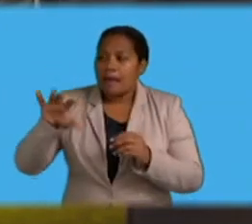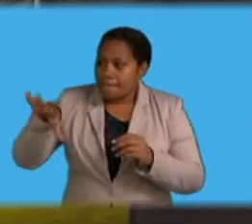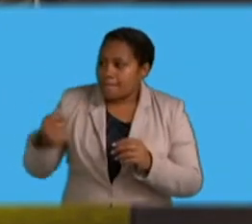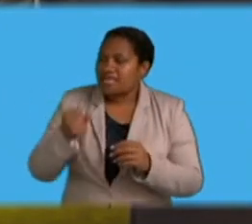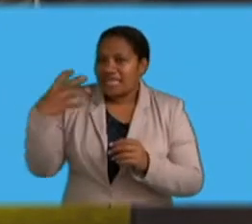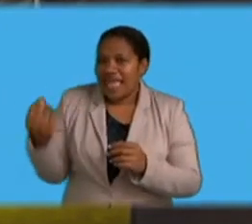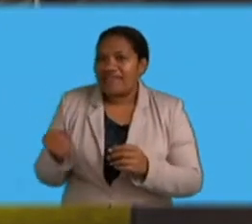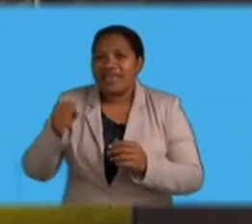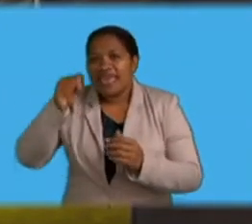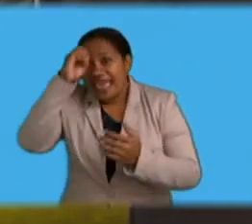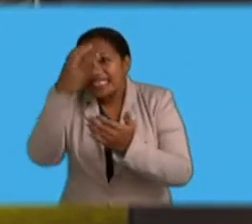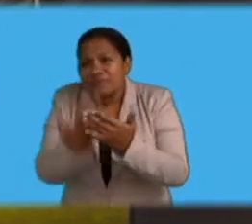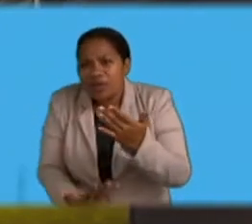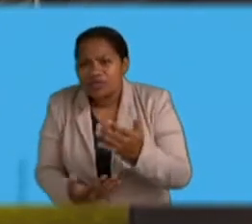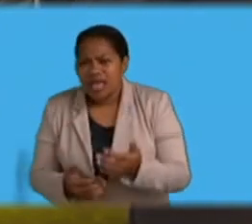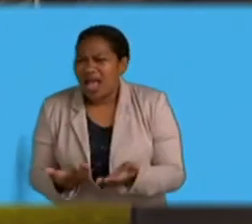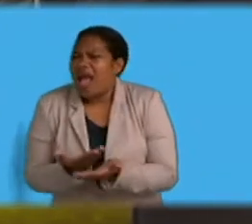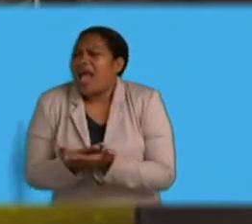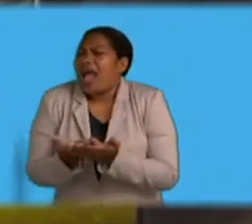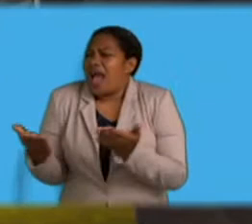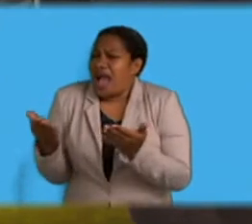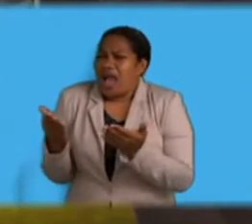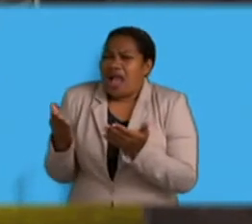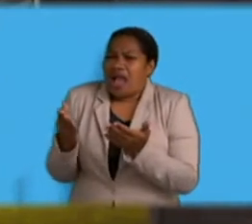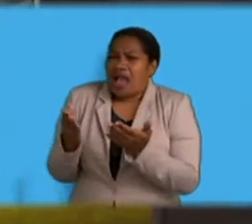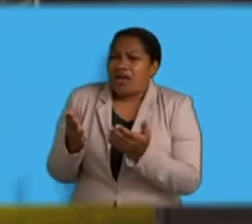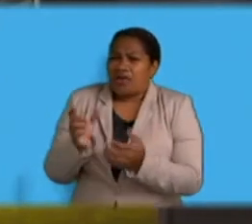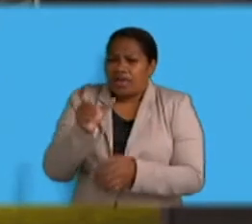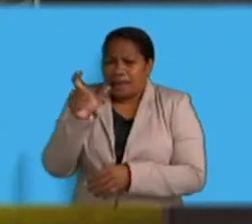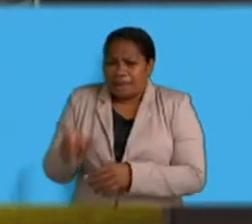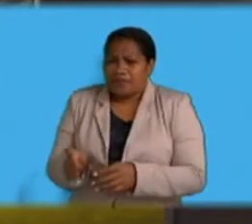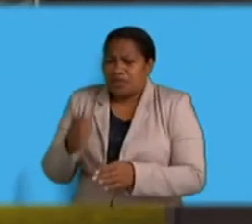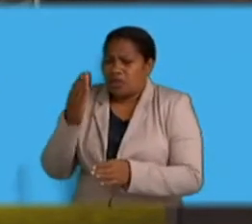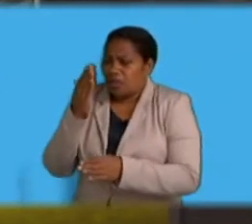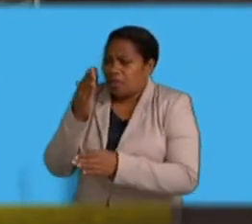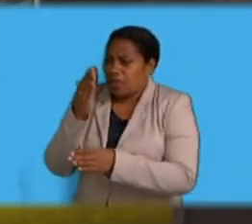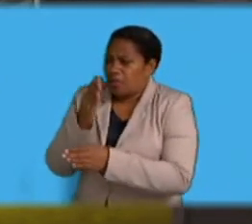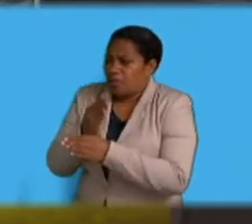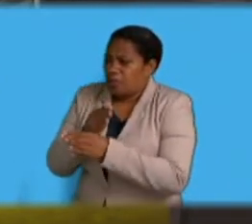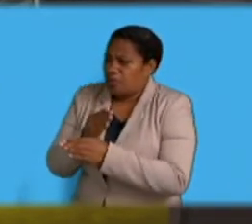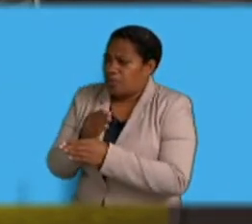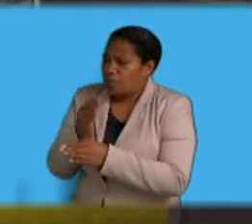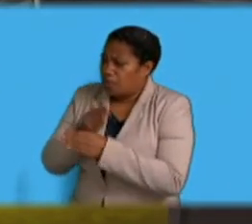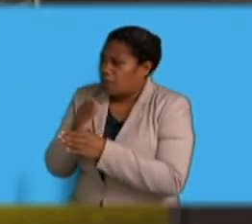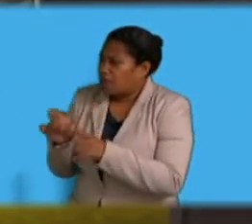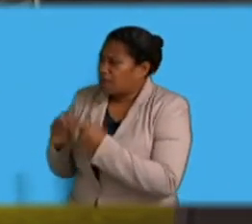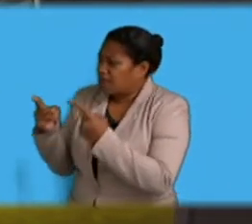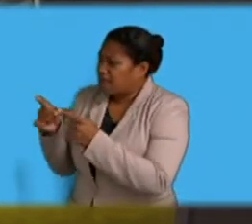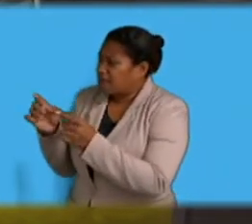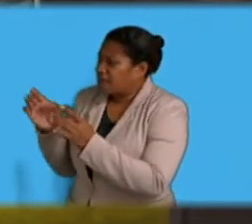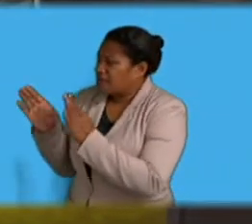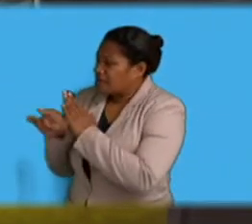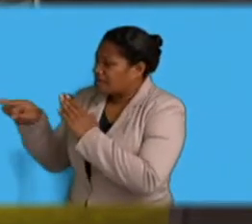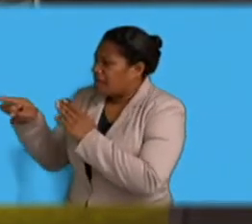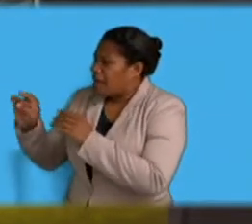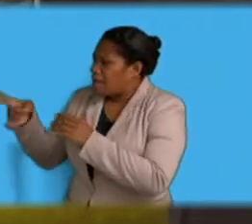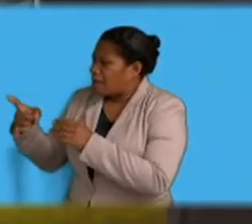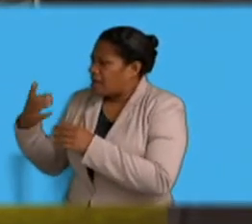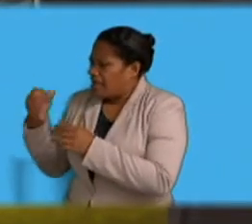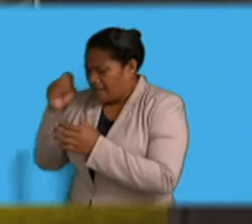can a person who's worked in the private sector have public sector experience? That is one way of shutting them out. That cannot be the only